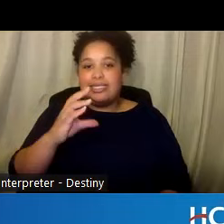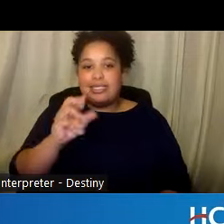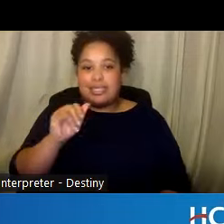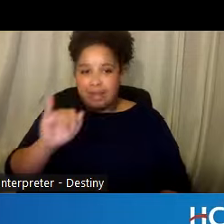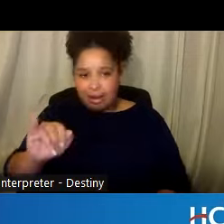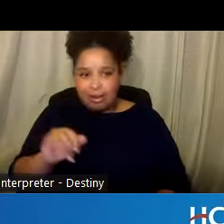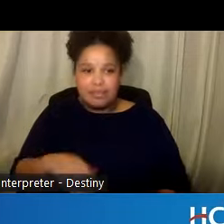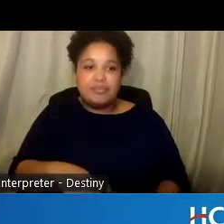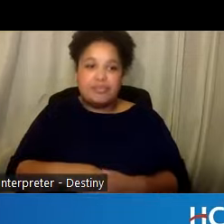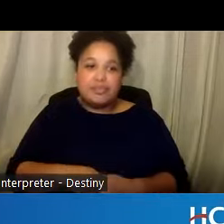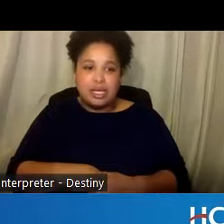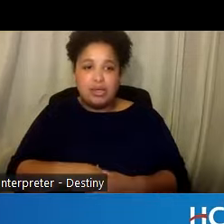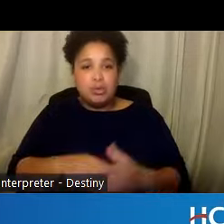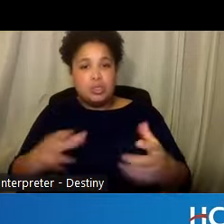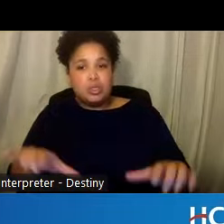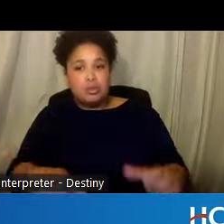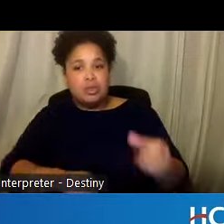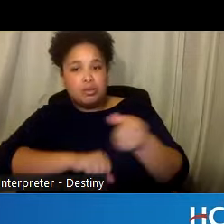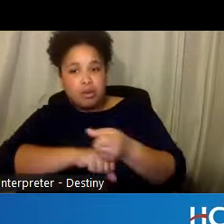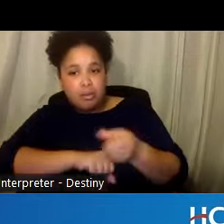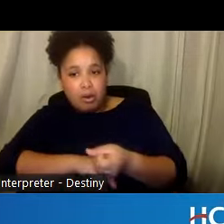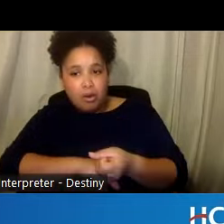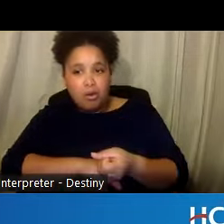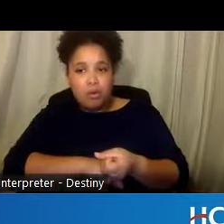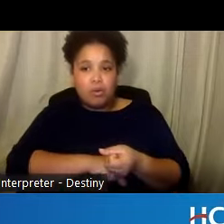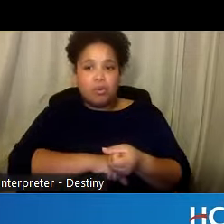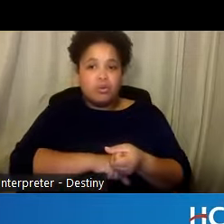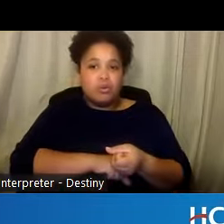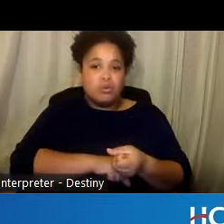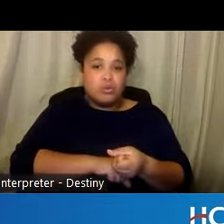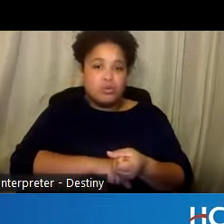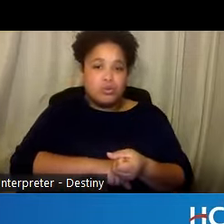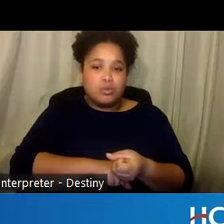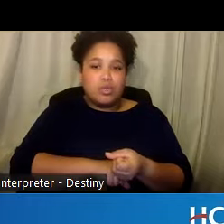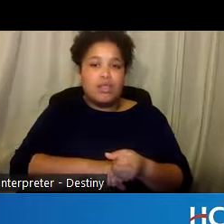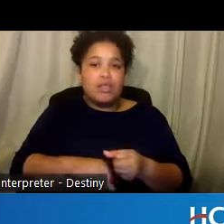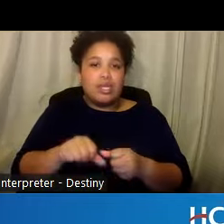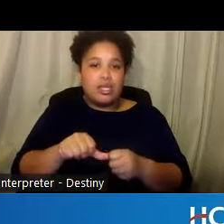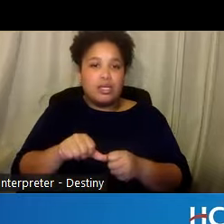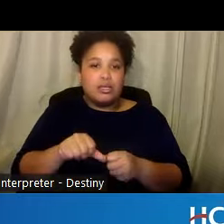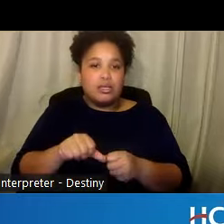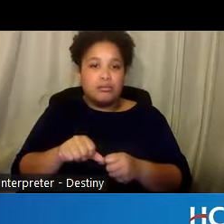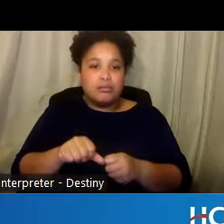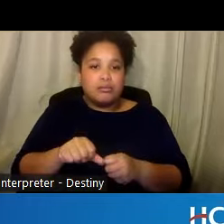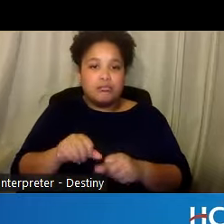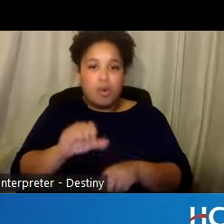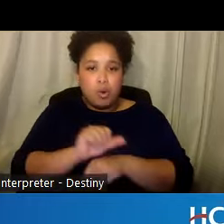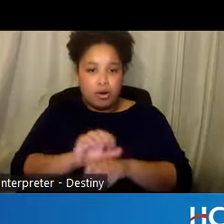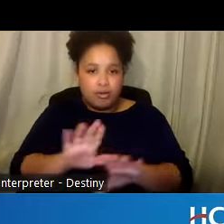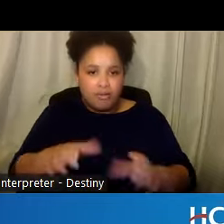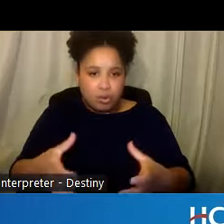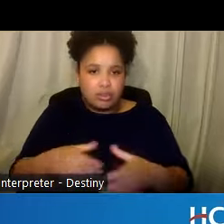doing to promote and grow the community health worker promotore workforce. And so a little bit